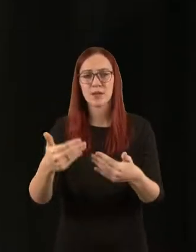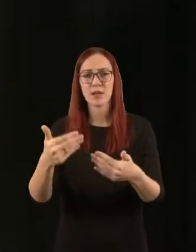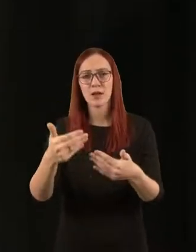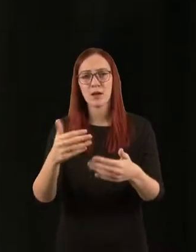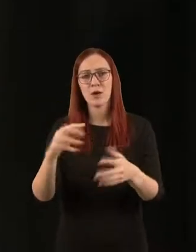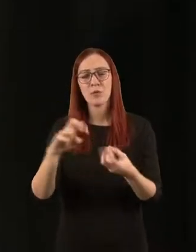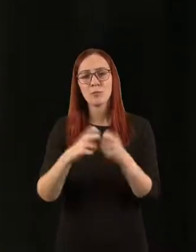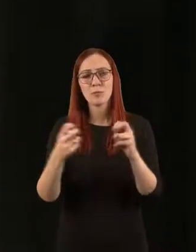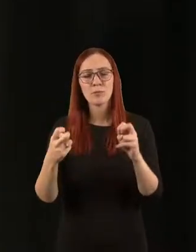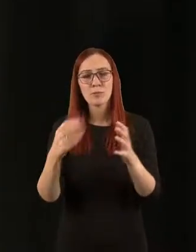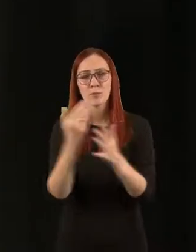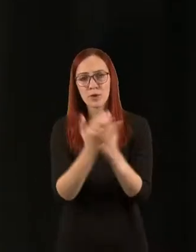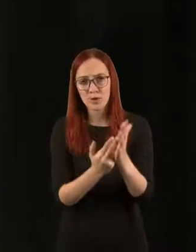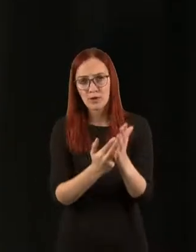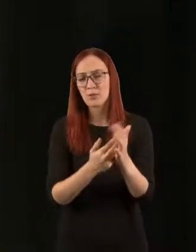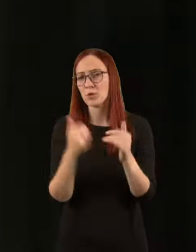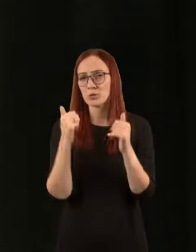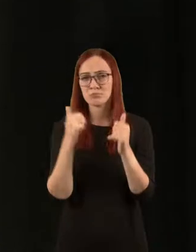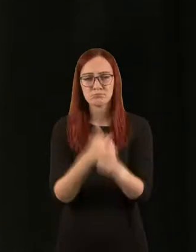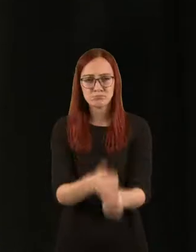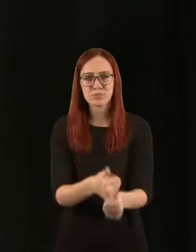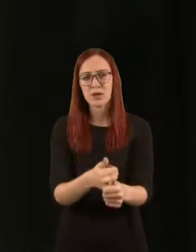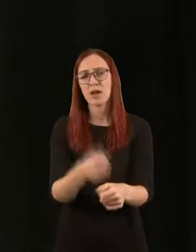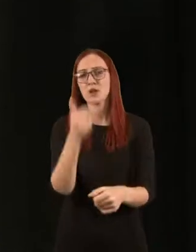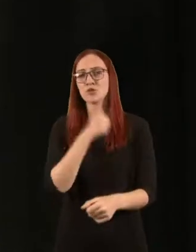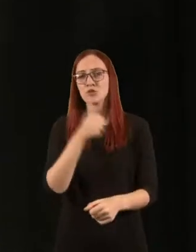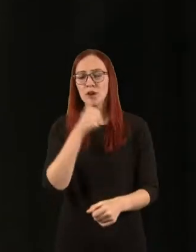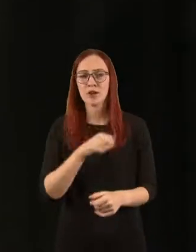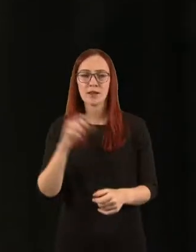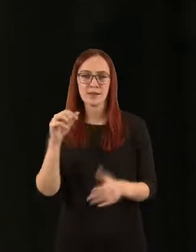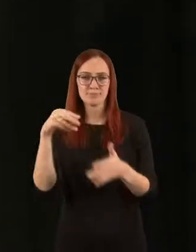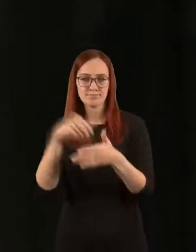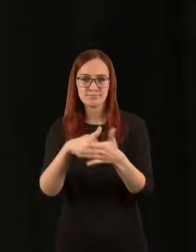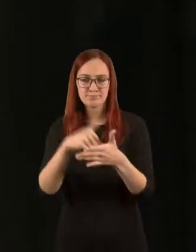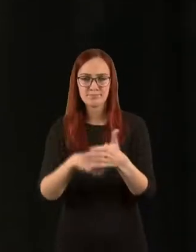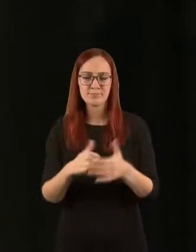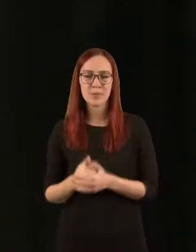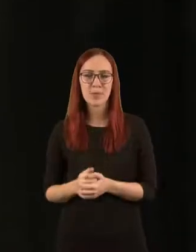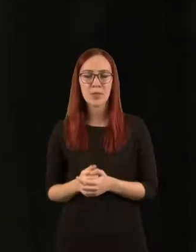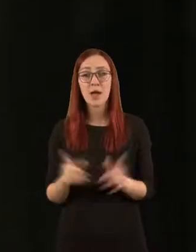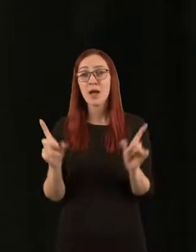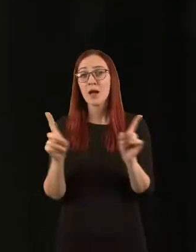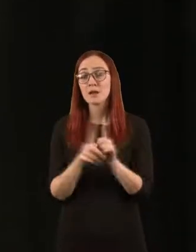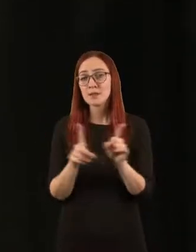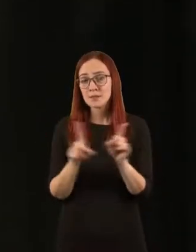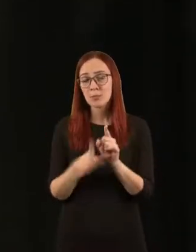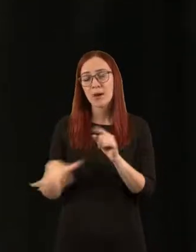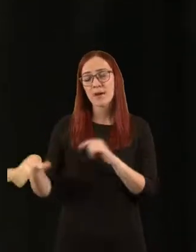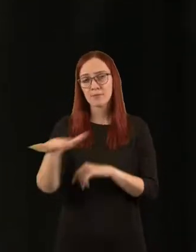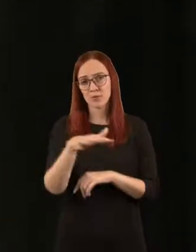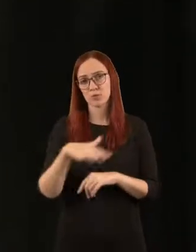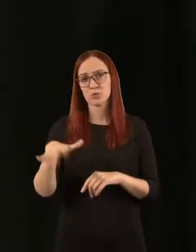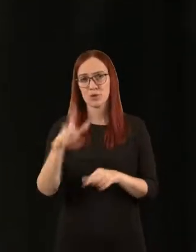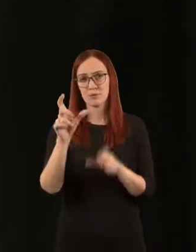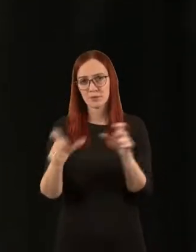resilience fund to the Green Deal measures, and green investments are becoming